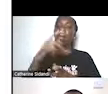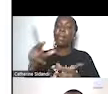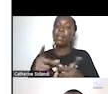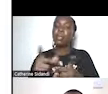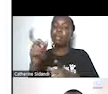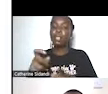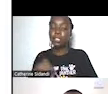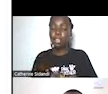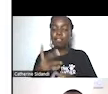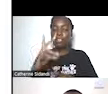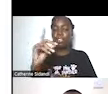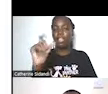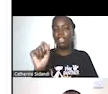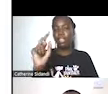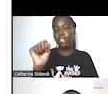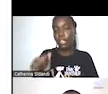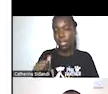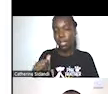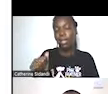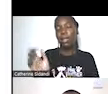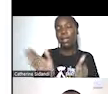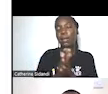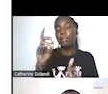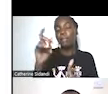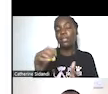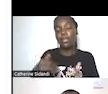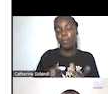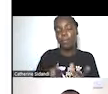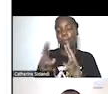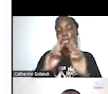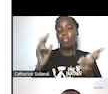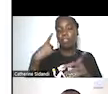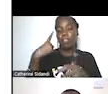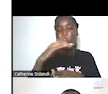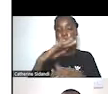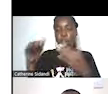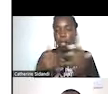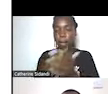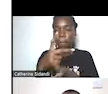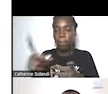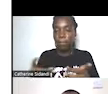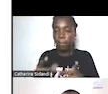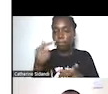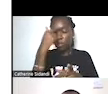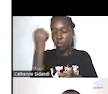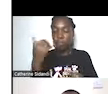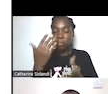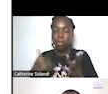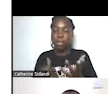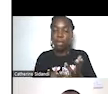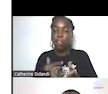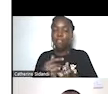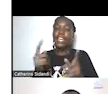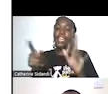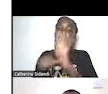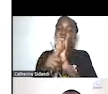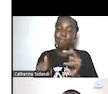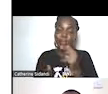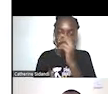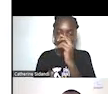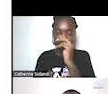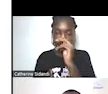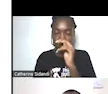are not harmonious, all of us. We have got our differences. The same thing is also in the data that we are using. Then bridging the